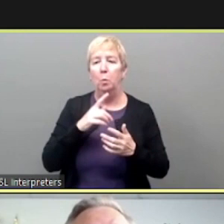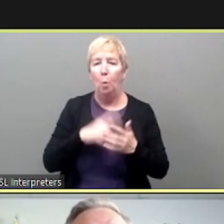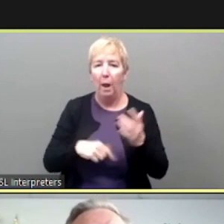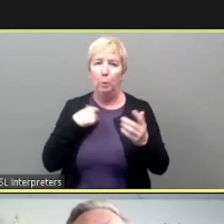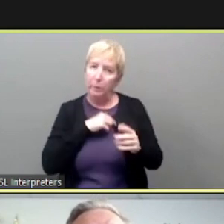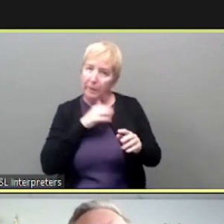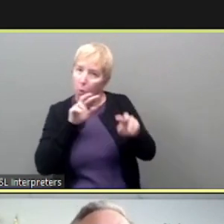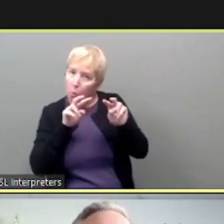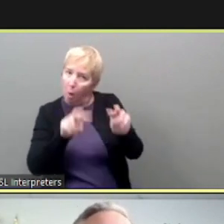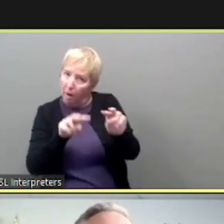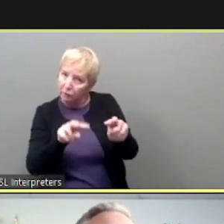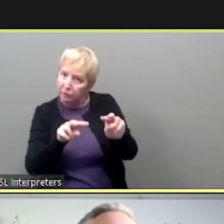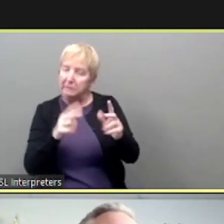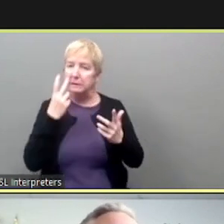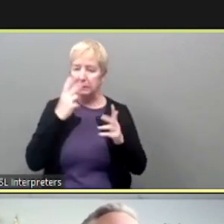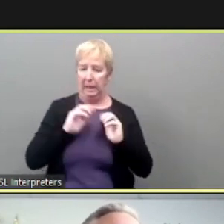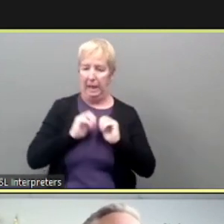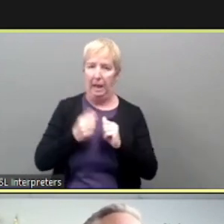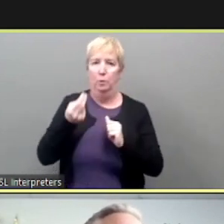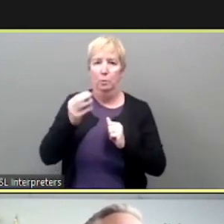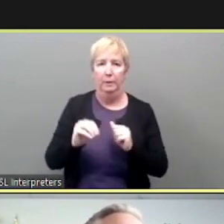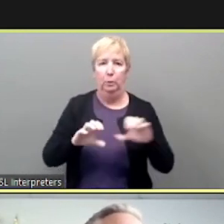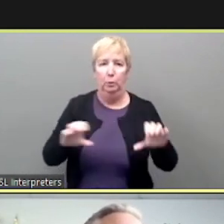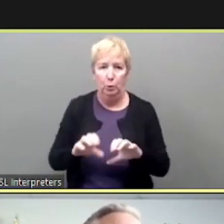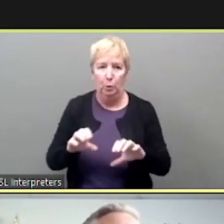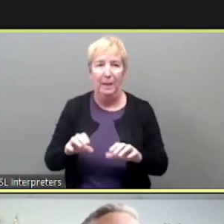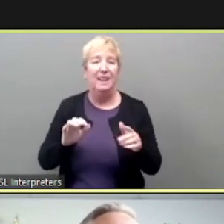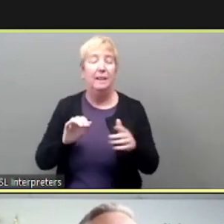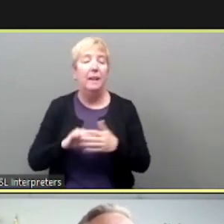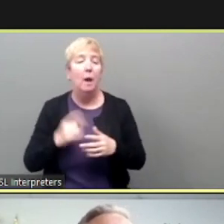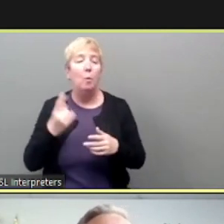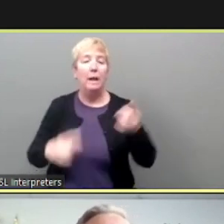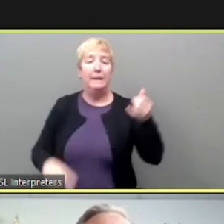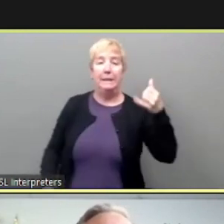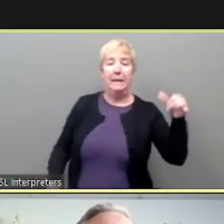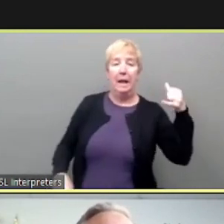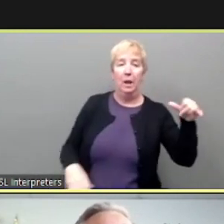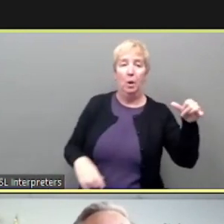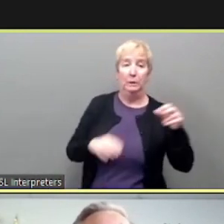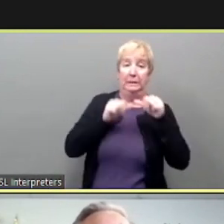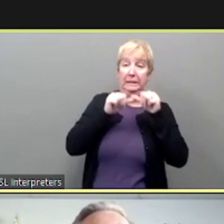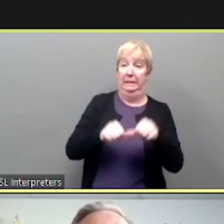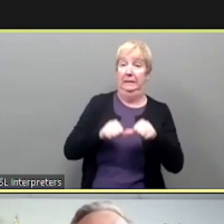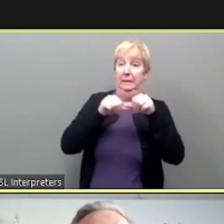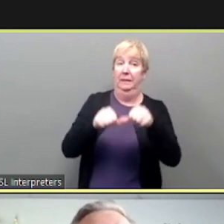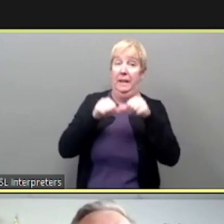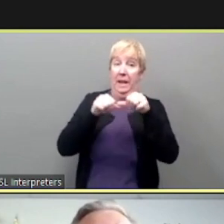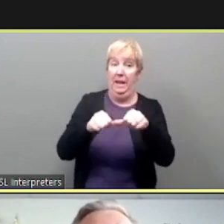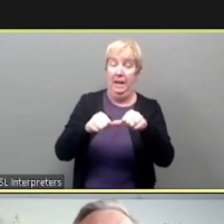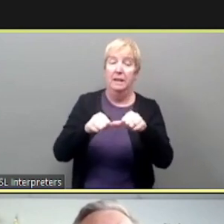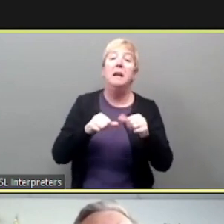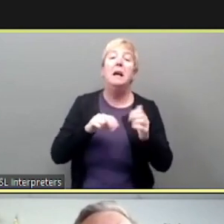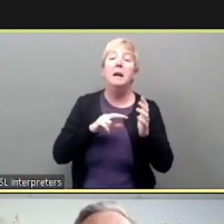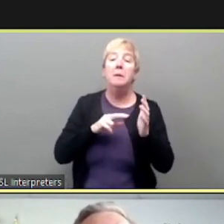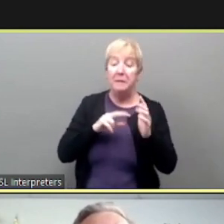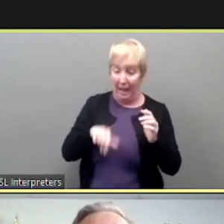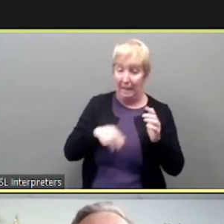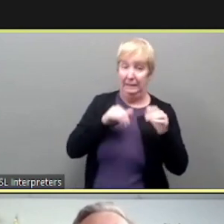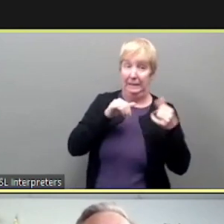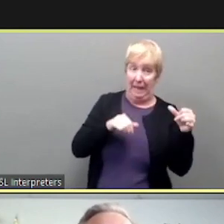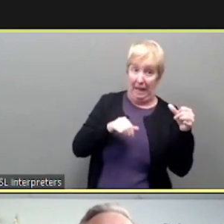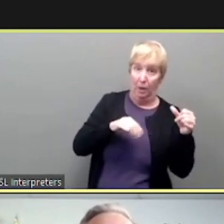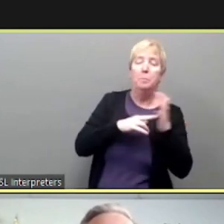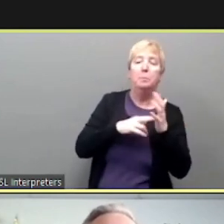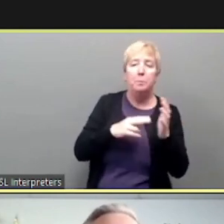monitoring. And the one that's yellow, sustainment means, what that means that it's yellow is we're not sending